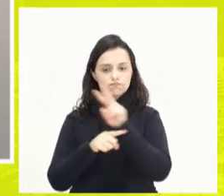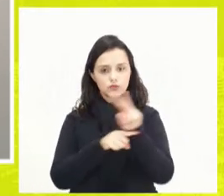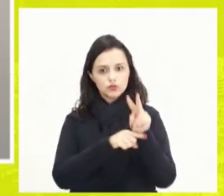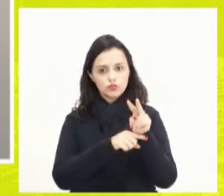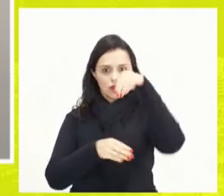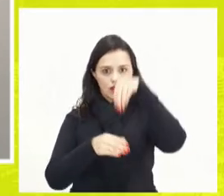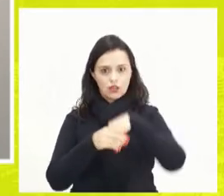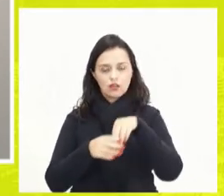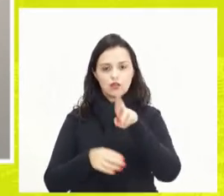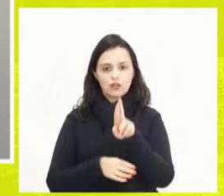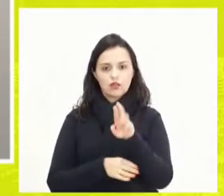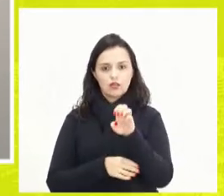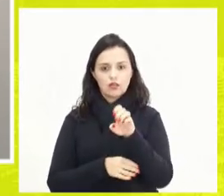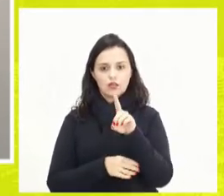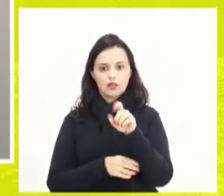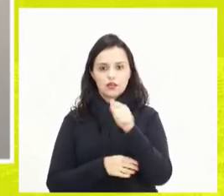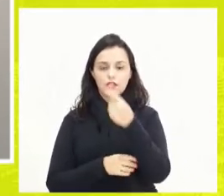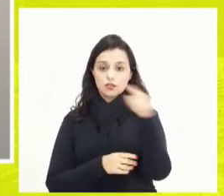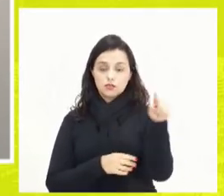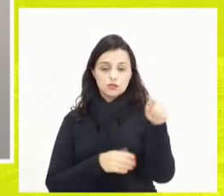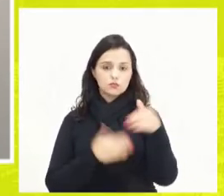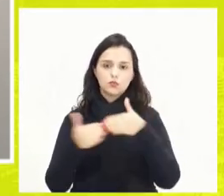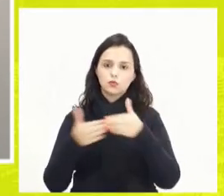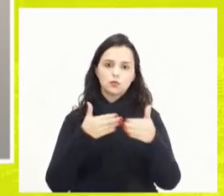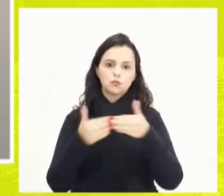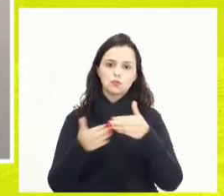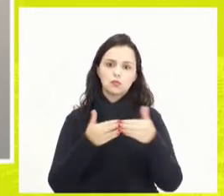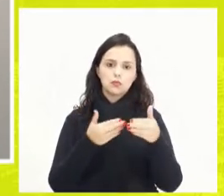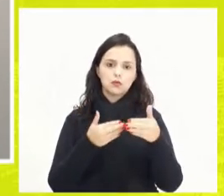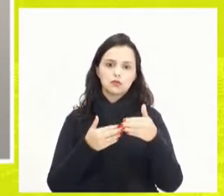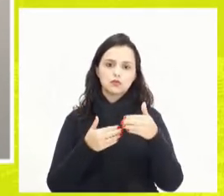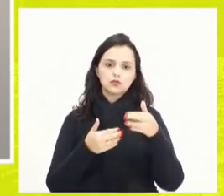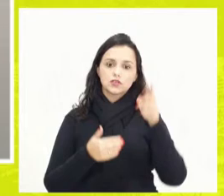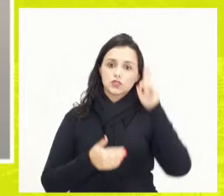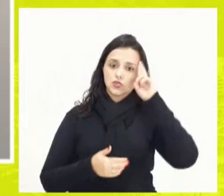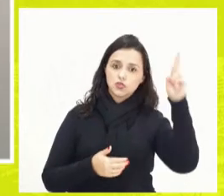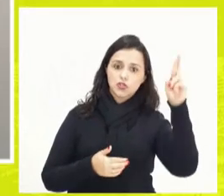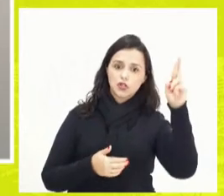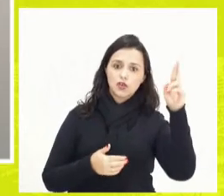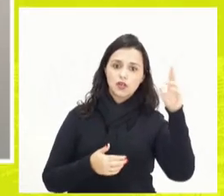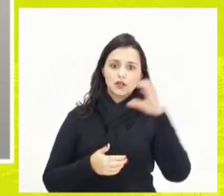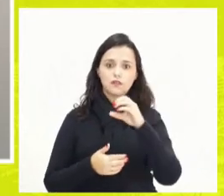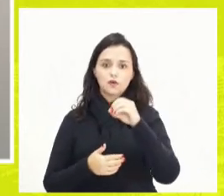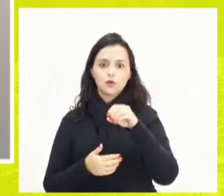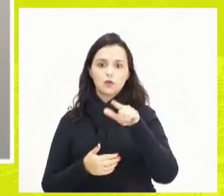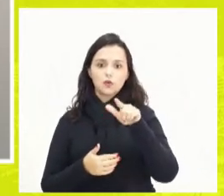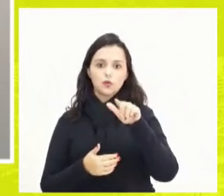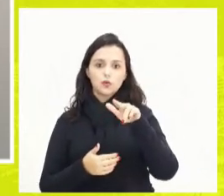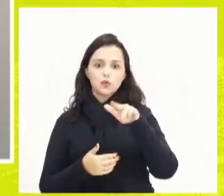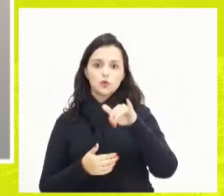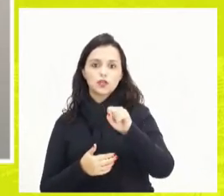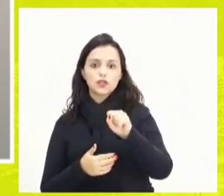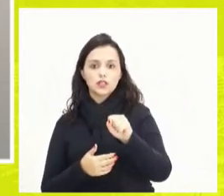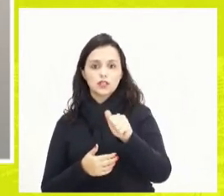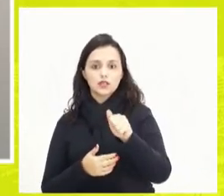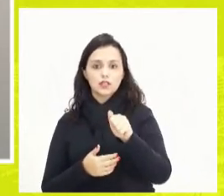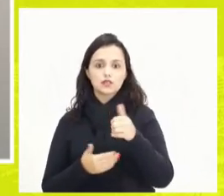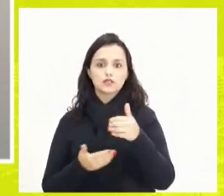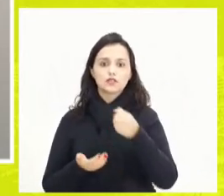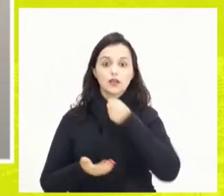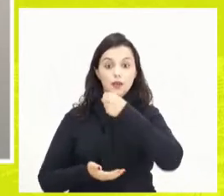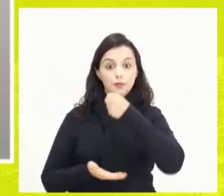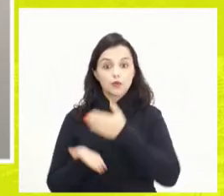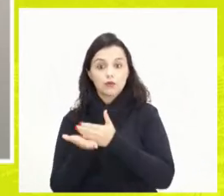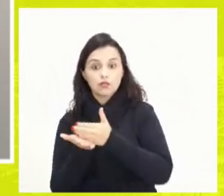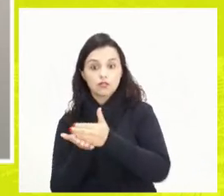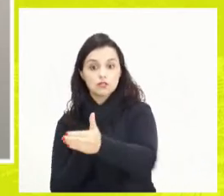protected in a work environment whatever job position he has it doesn't matter if it's someone